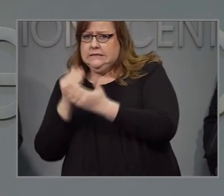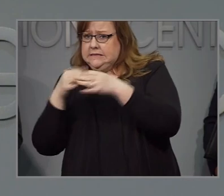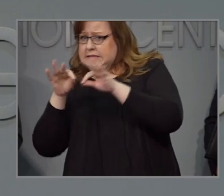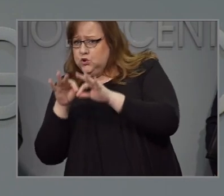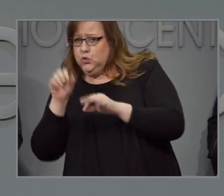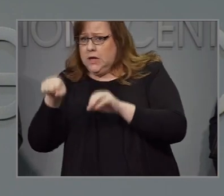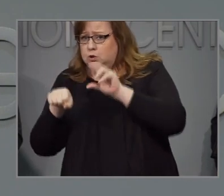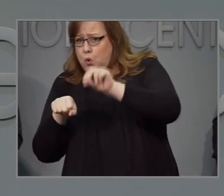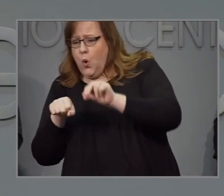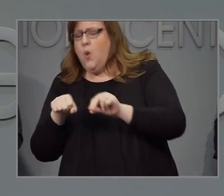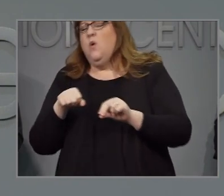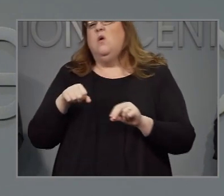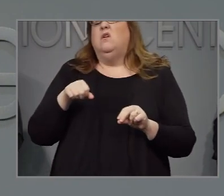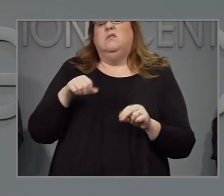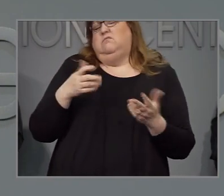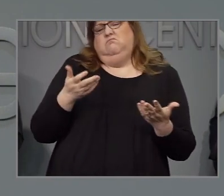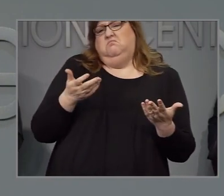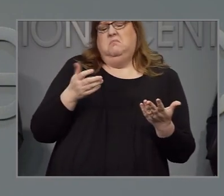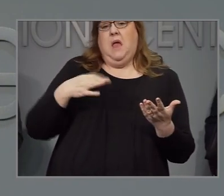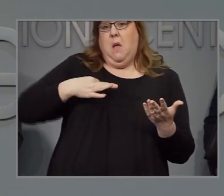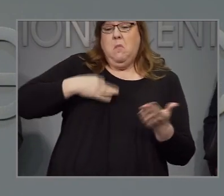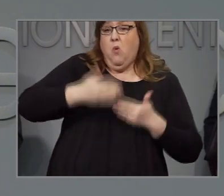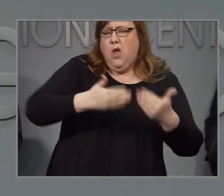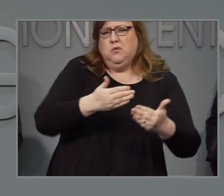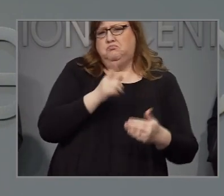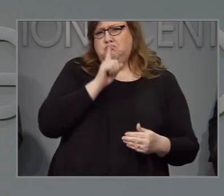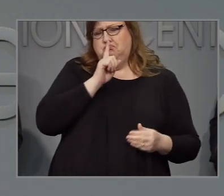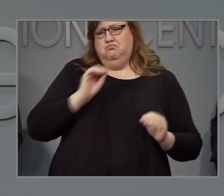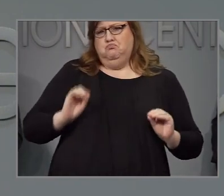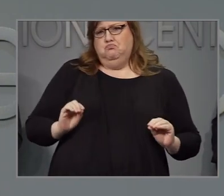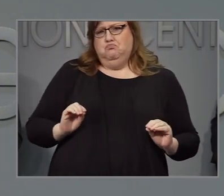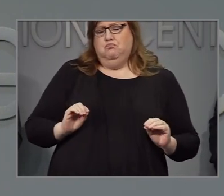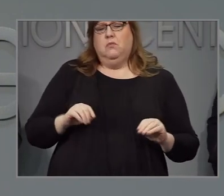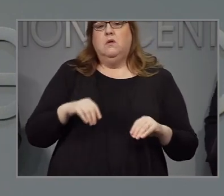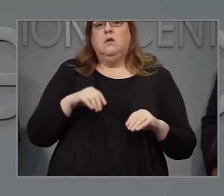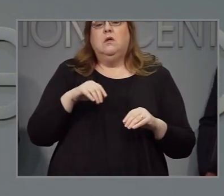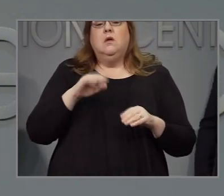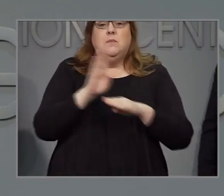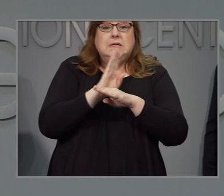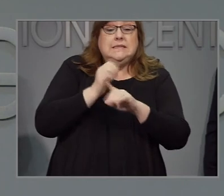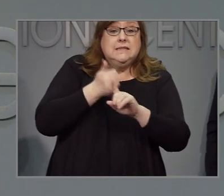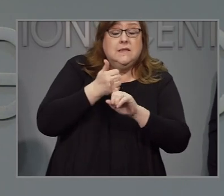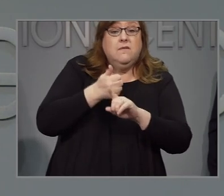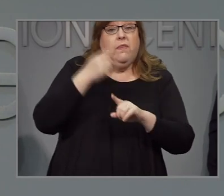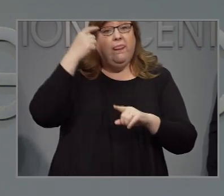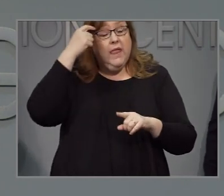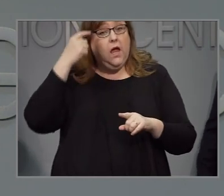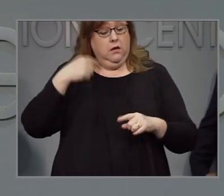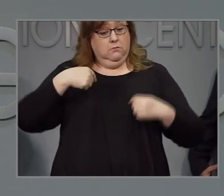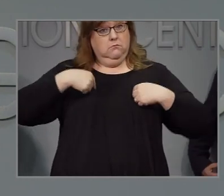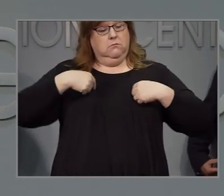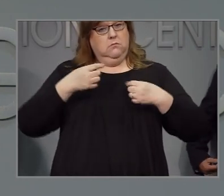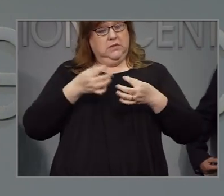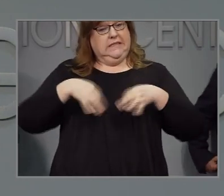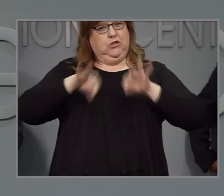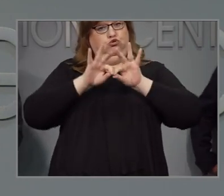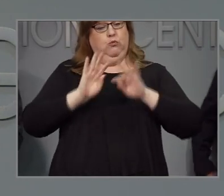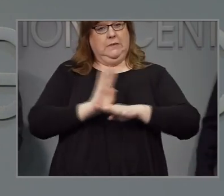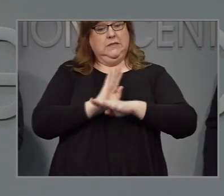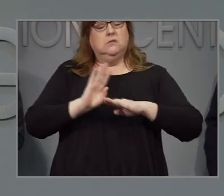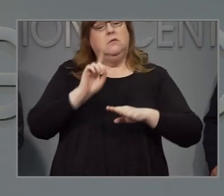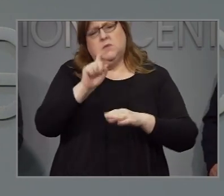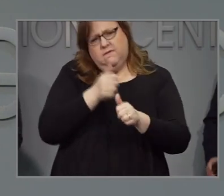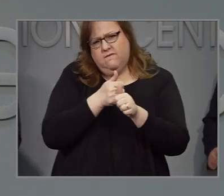an application process. What we're asking for is that businesses who deem themselves essential to follow the social